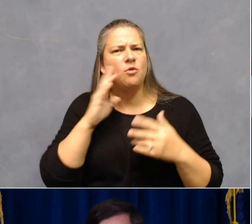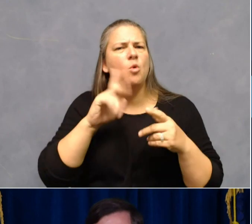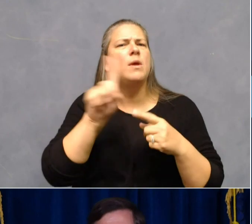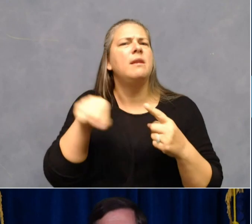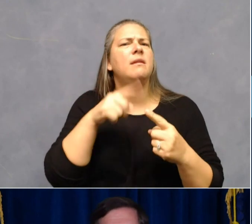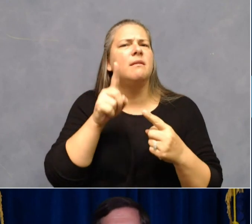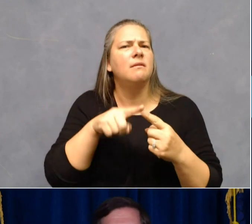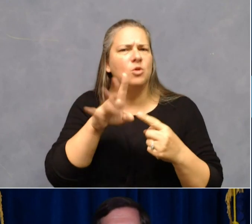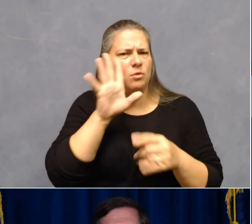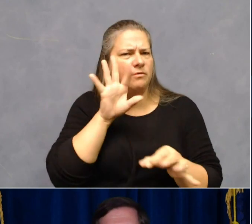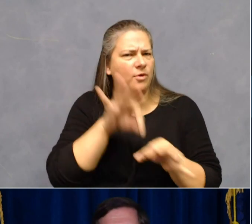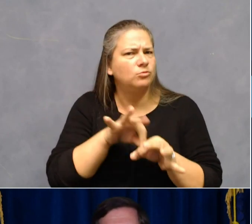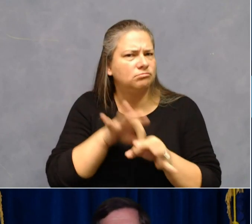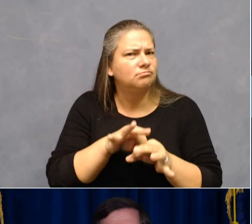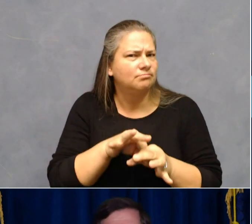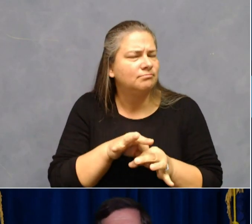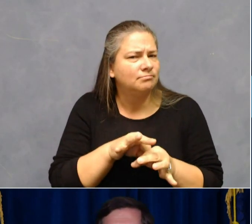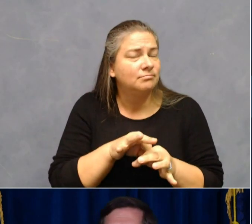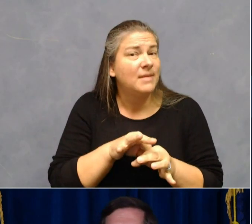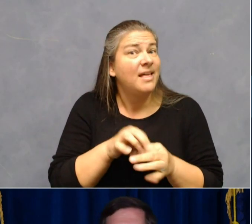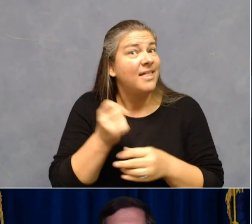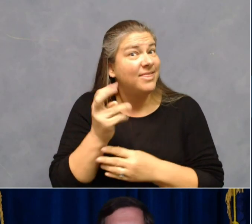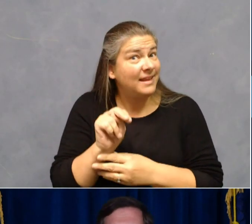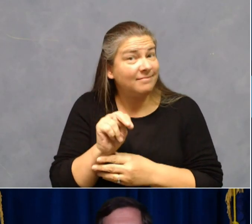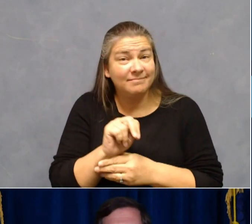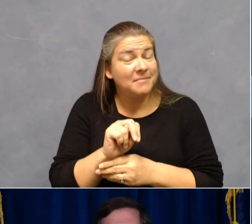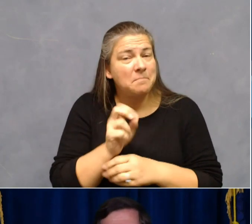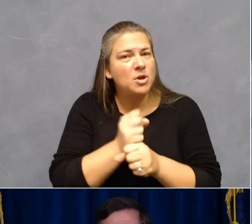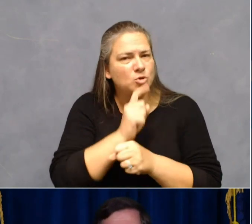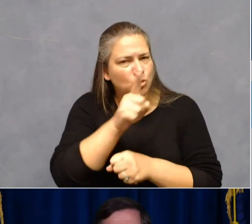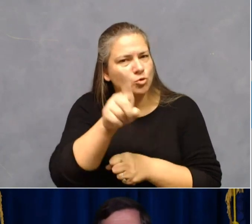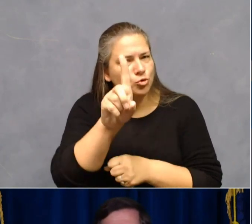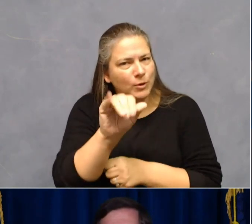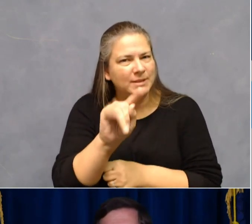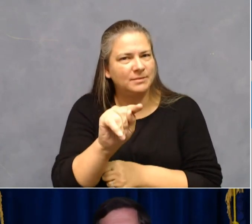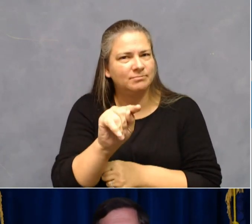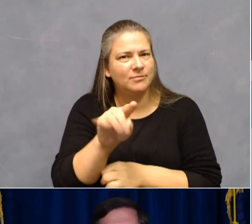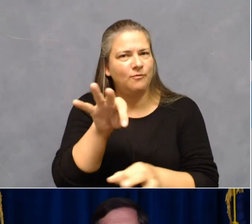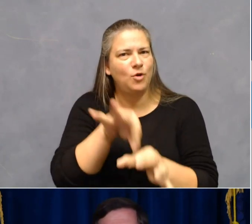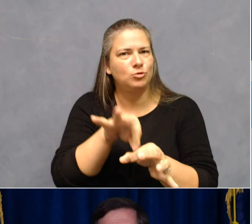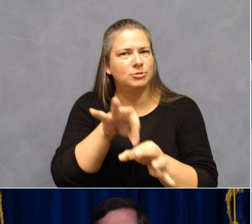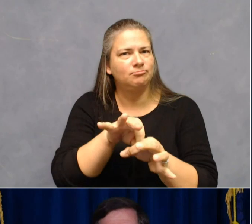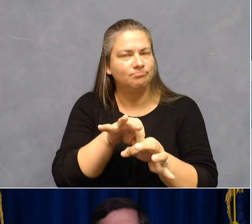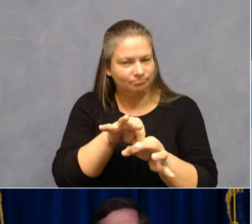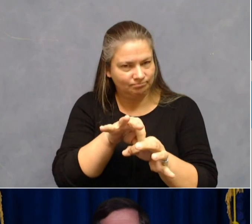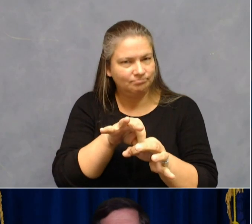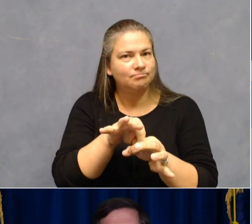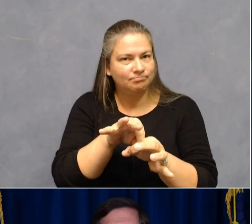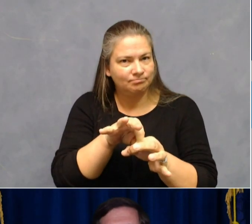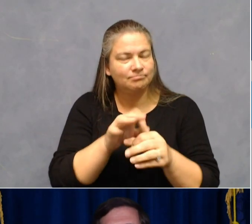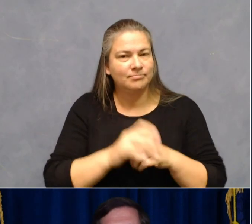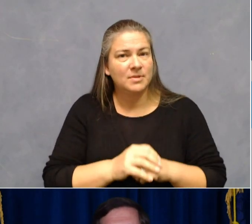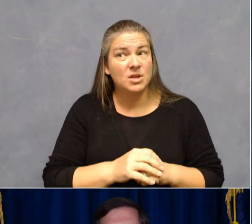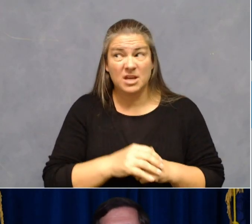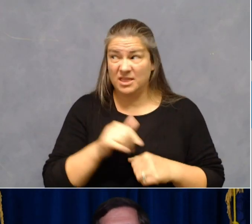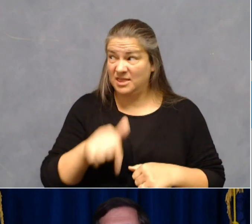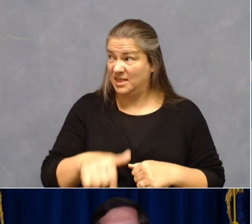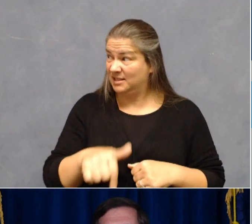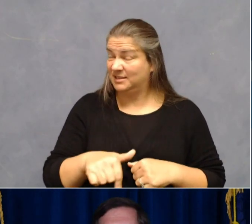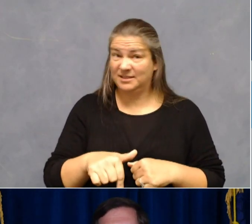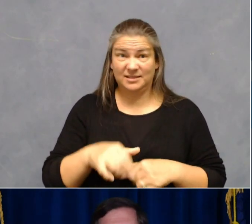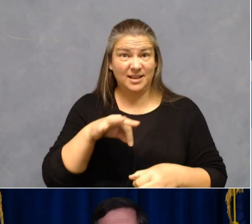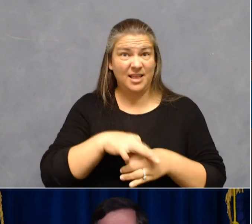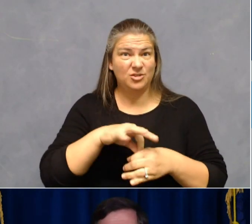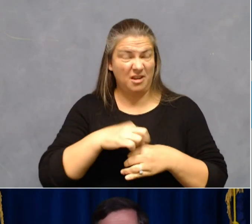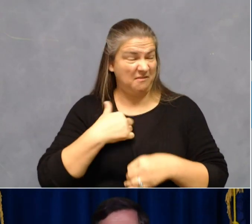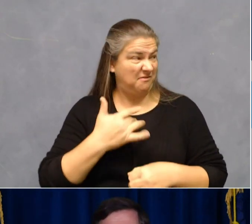And then make sure that you follow through on it. Right now, I think we are headed to a record-breaking election, one where we show if